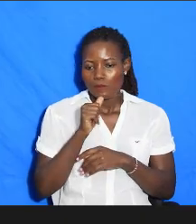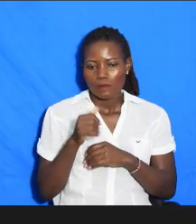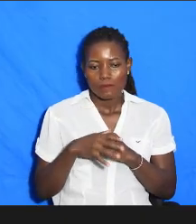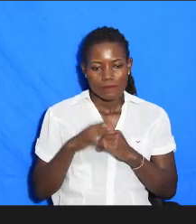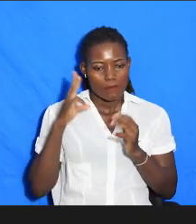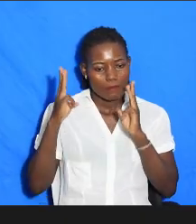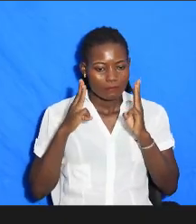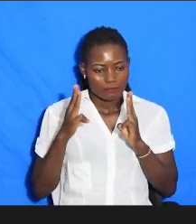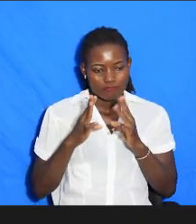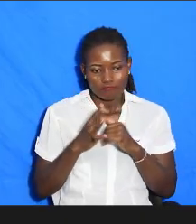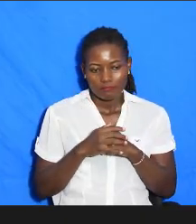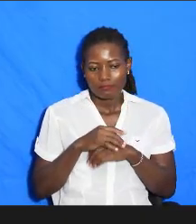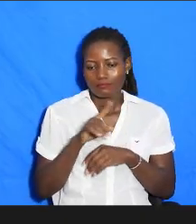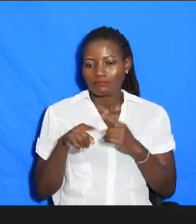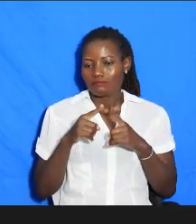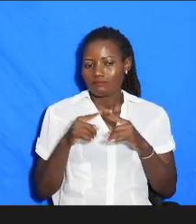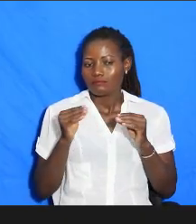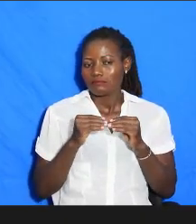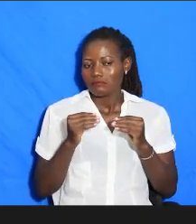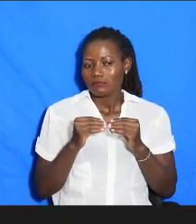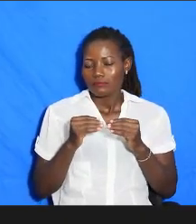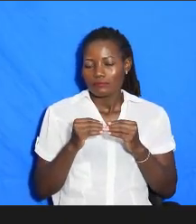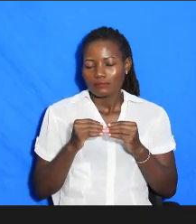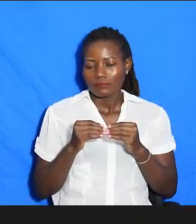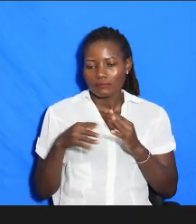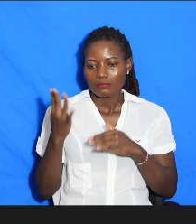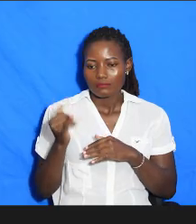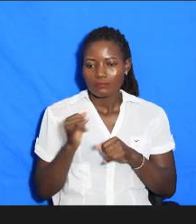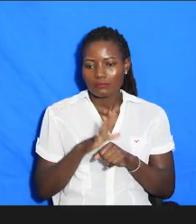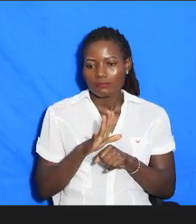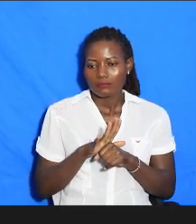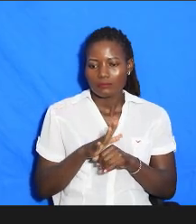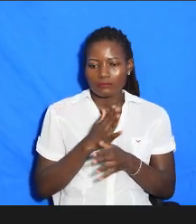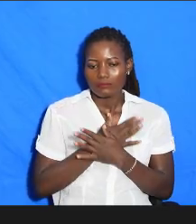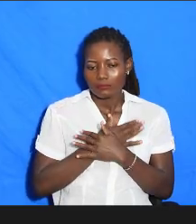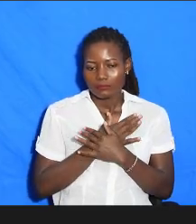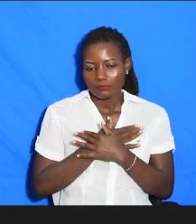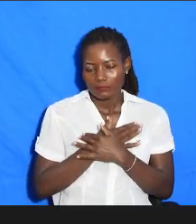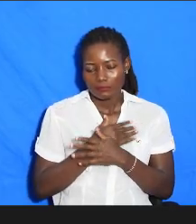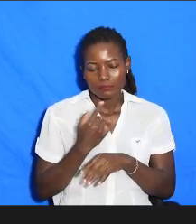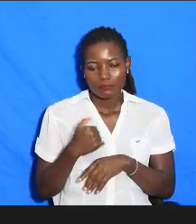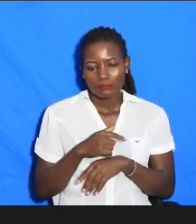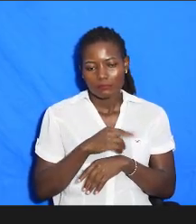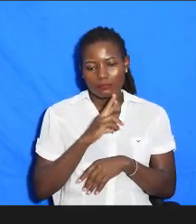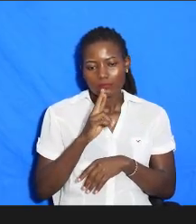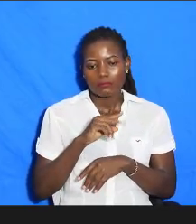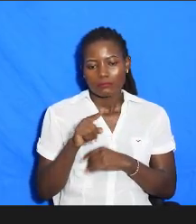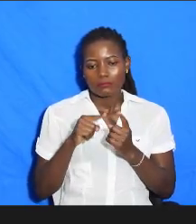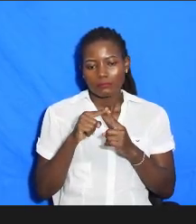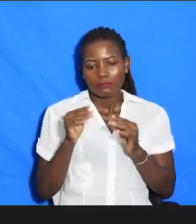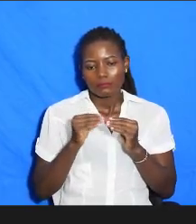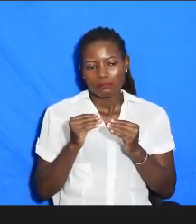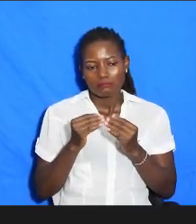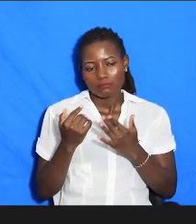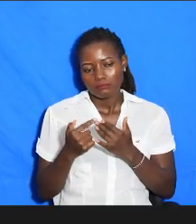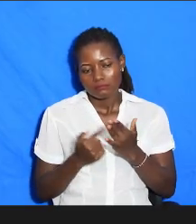especially when you meet them, either in the food lounge or something like that, because majority of them we are friends And when we meet, it's just a matter of catch up